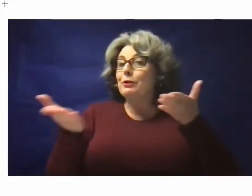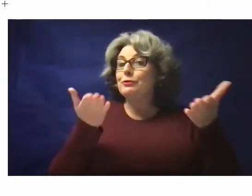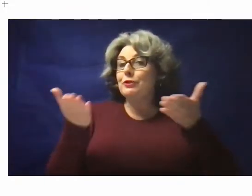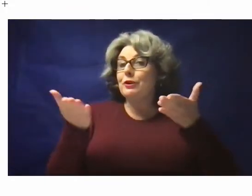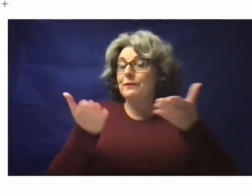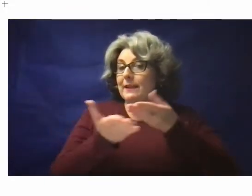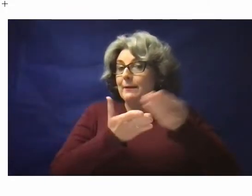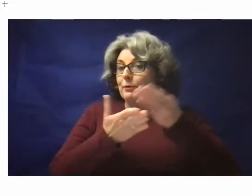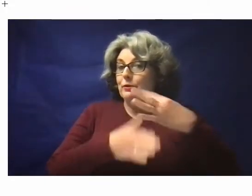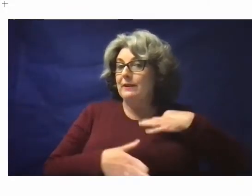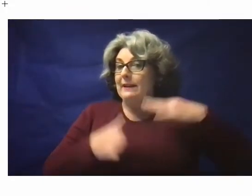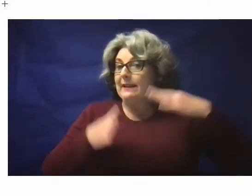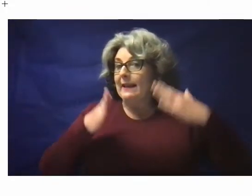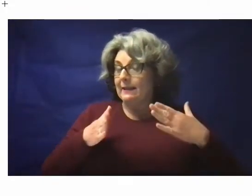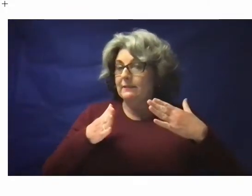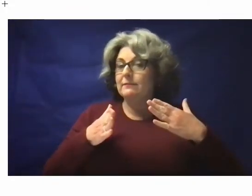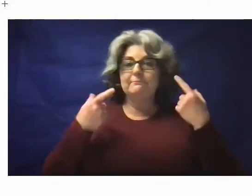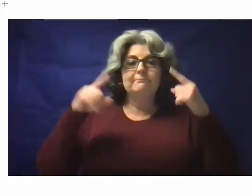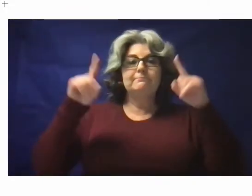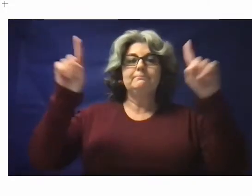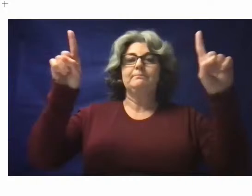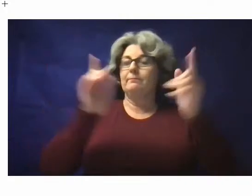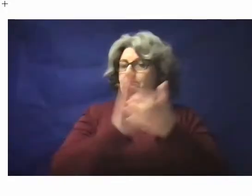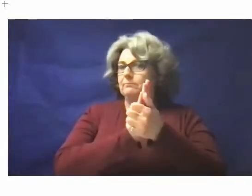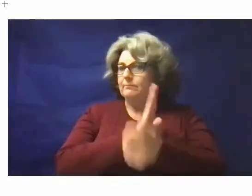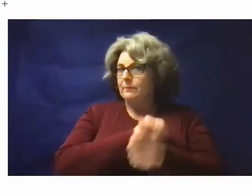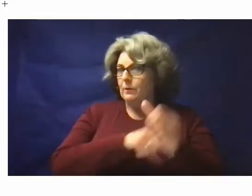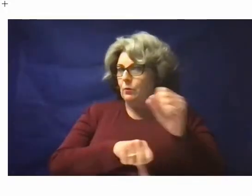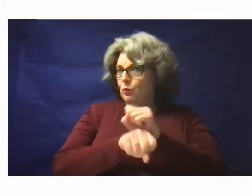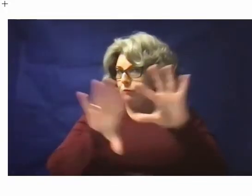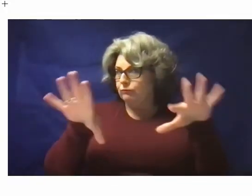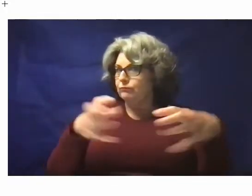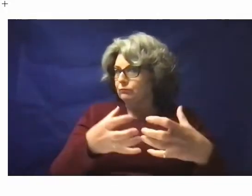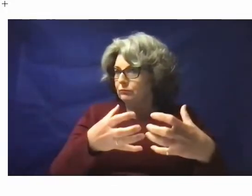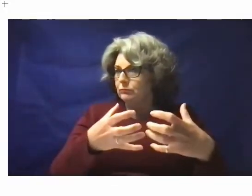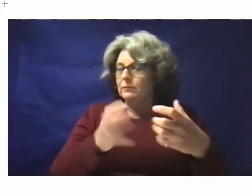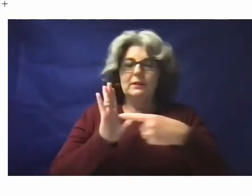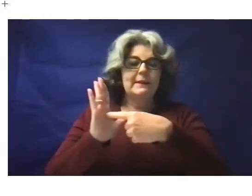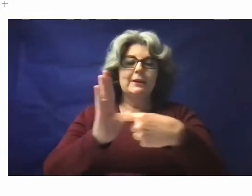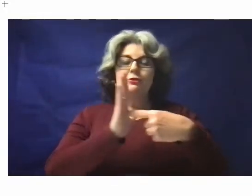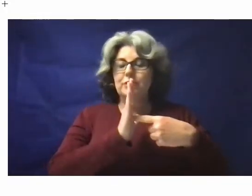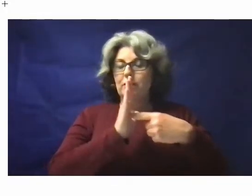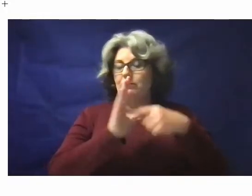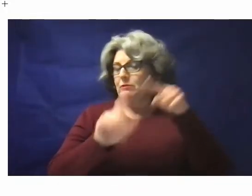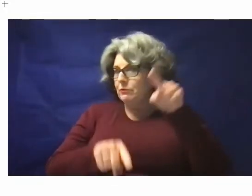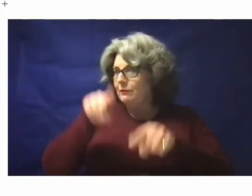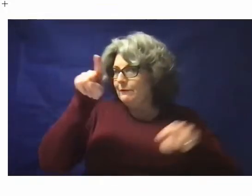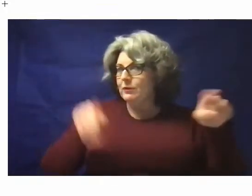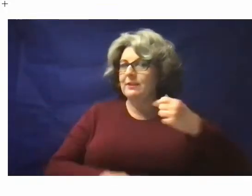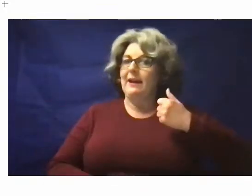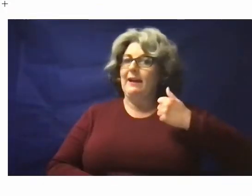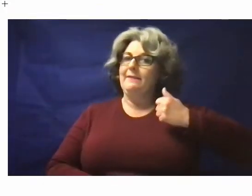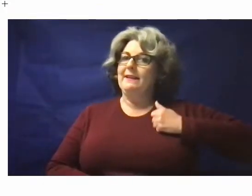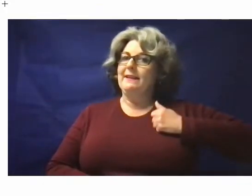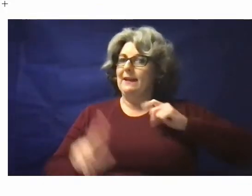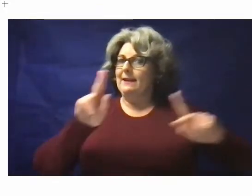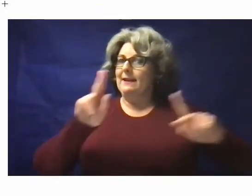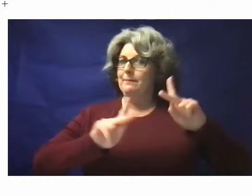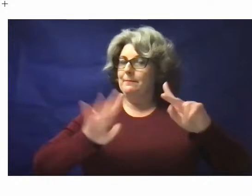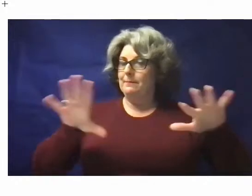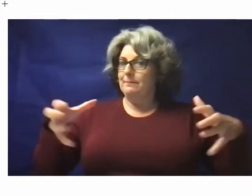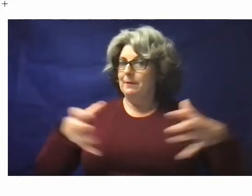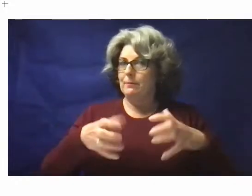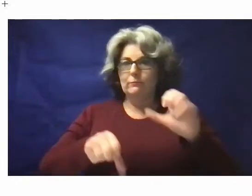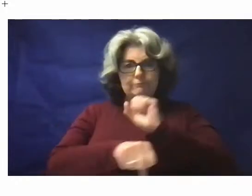is committed to achieving a competent workforce that reflects the diversity of the Canadian population. And we work hard to create